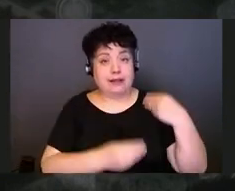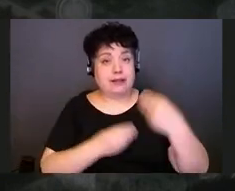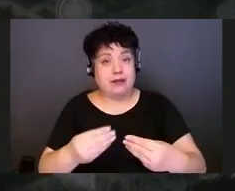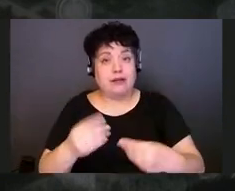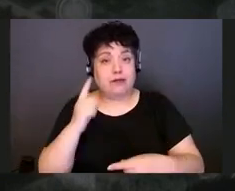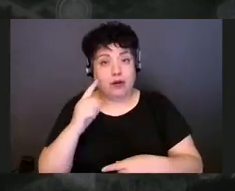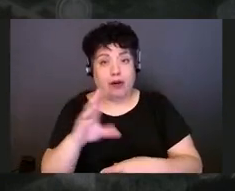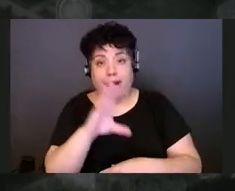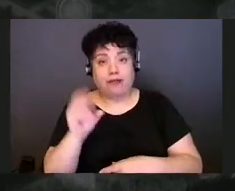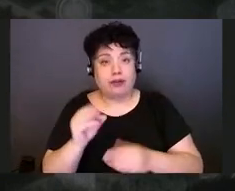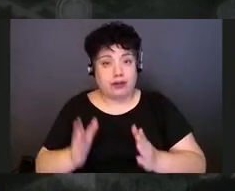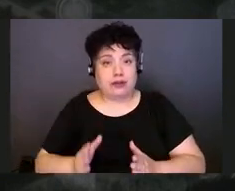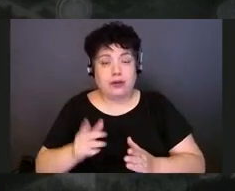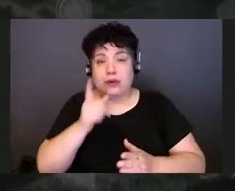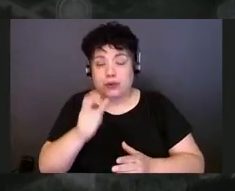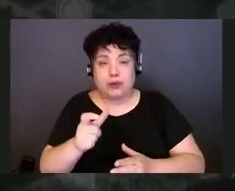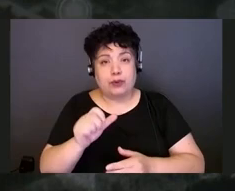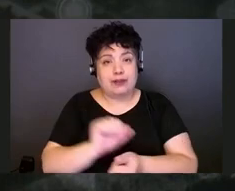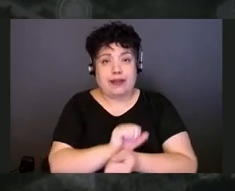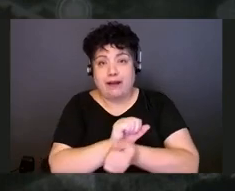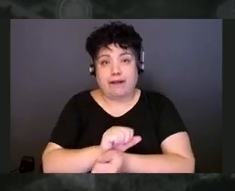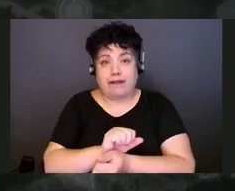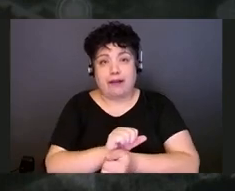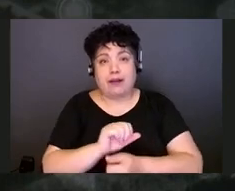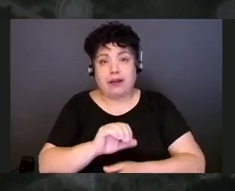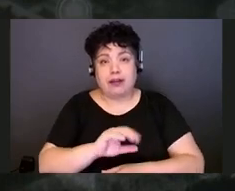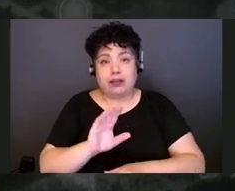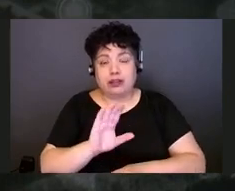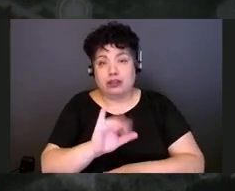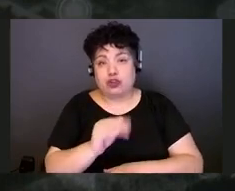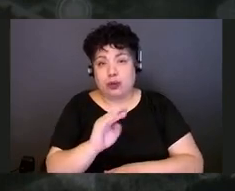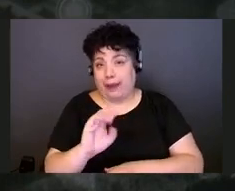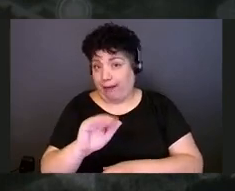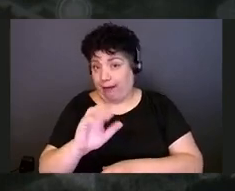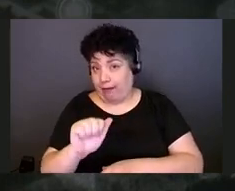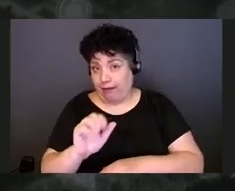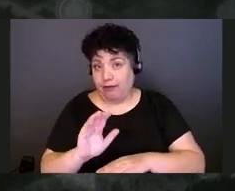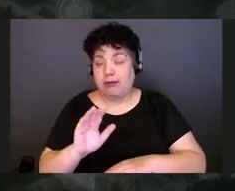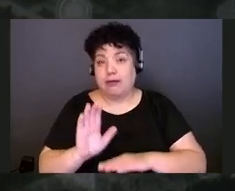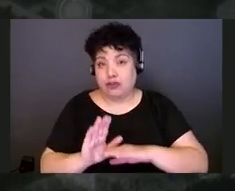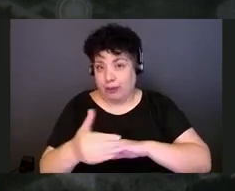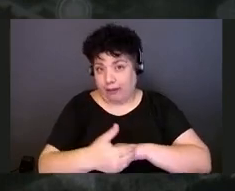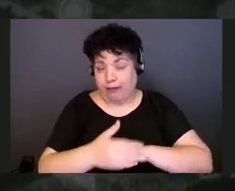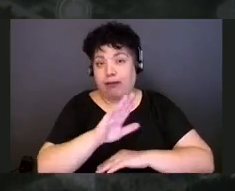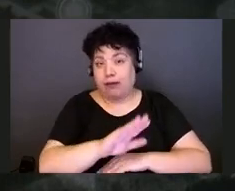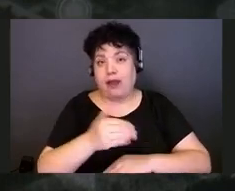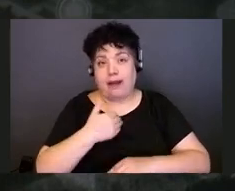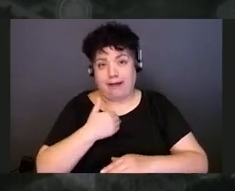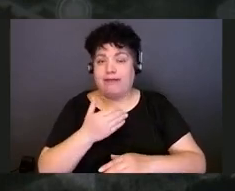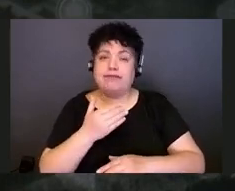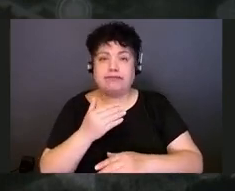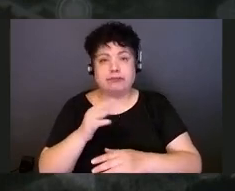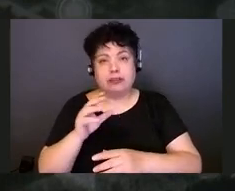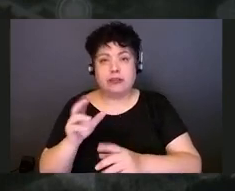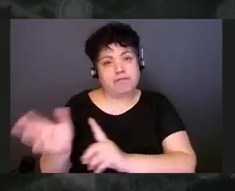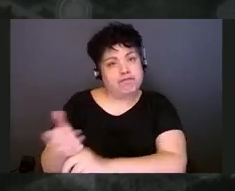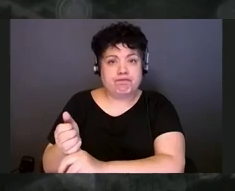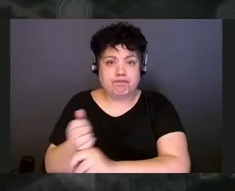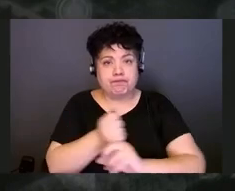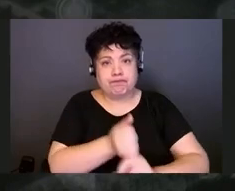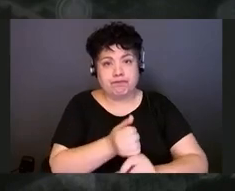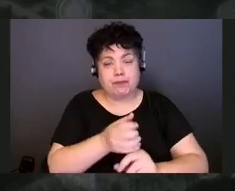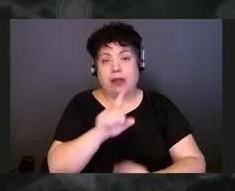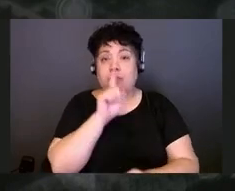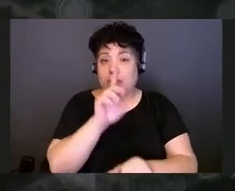enslaved in Jamaica, who were taken from their ancestral lands against their will, I am committed to what Tiffany King